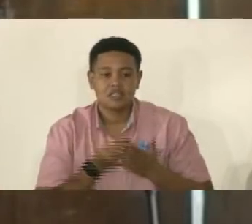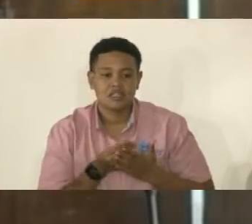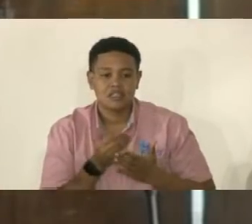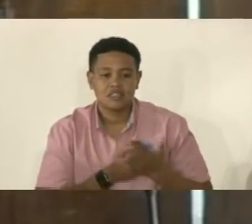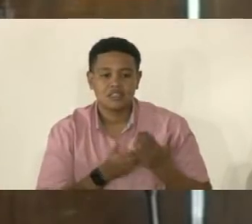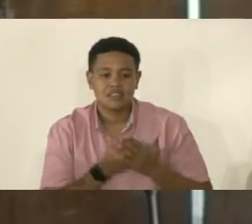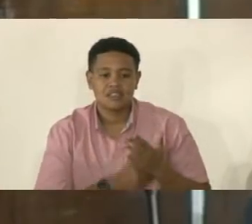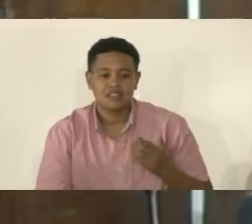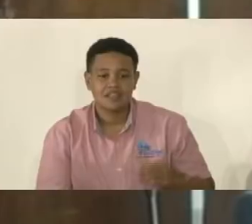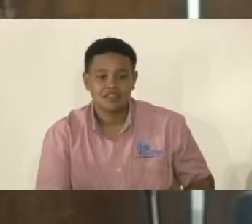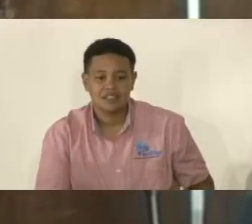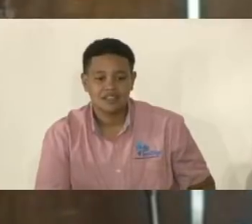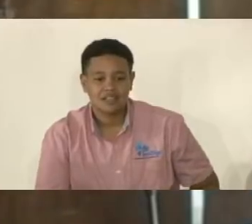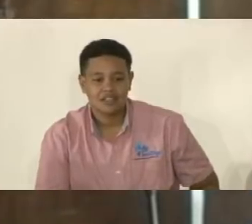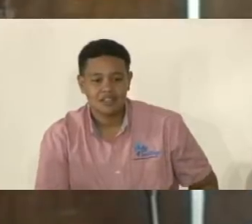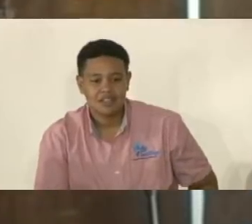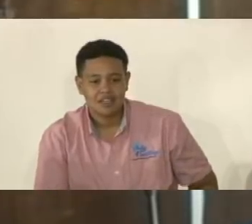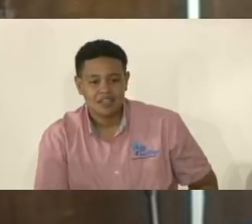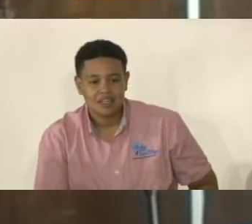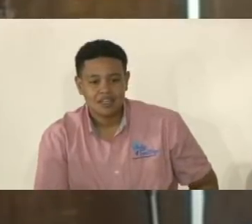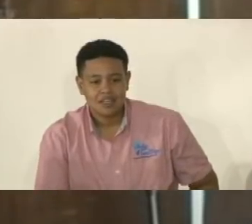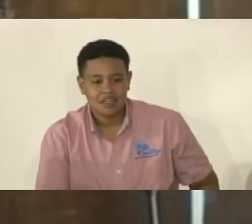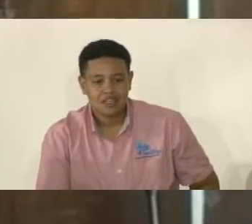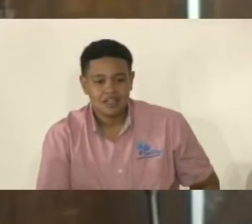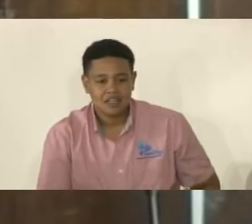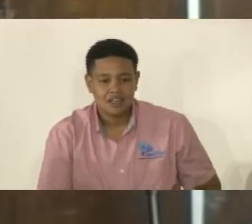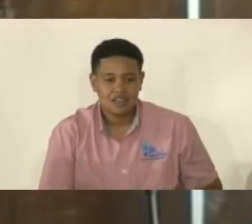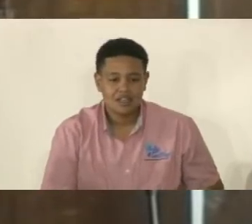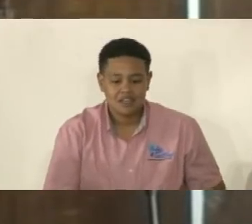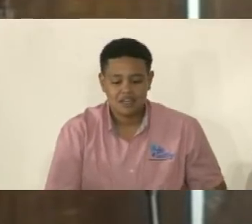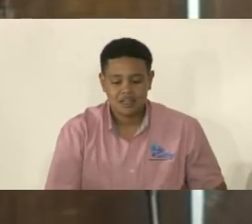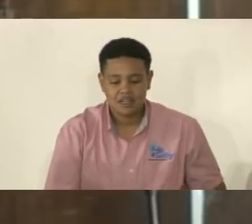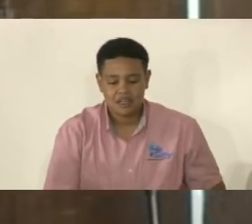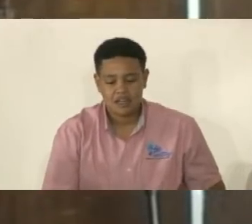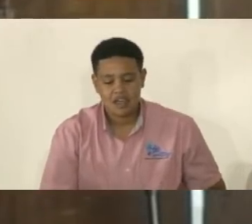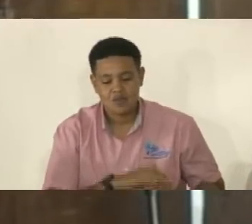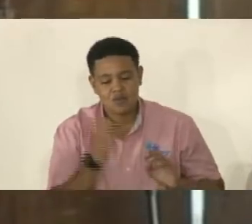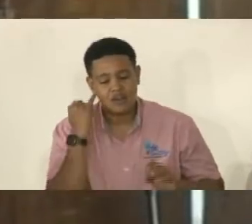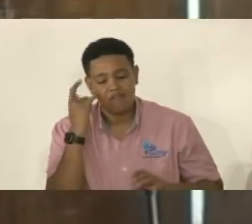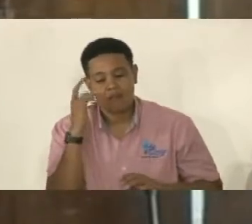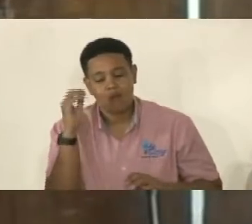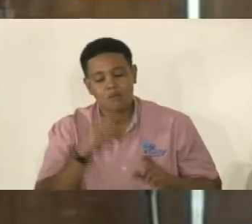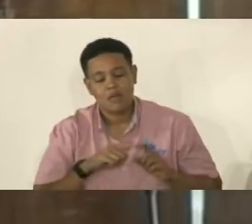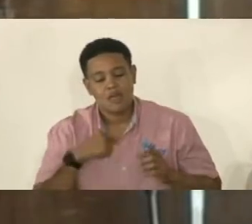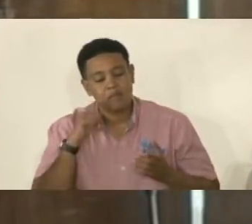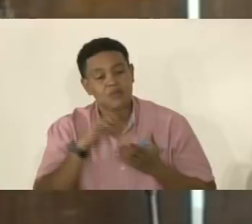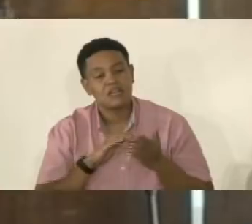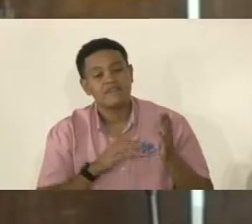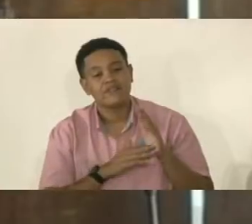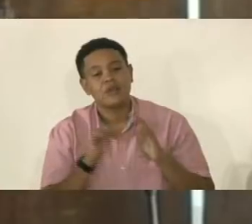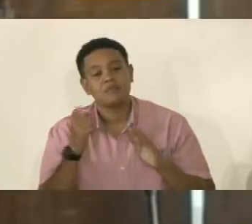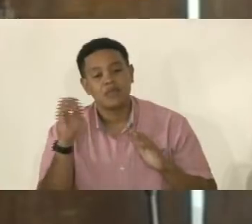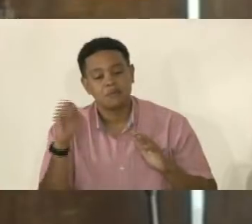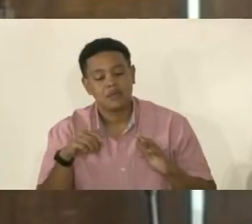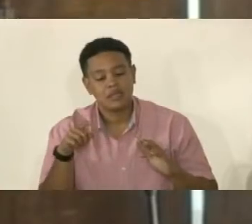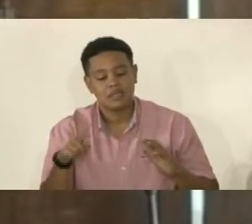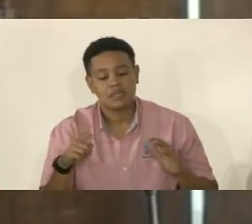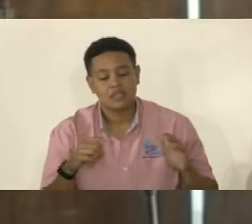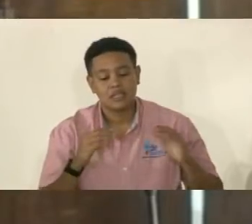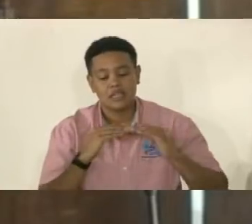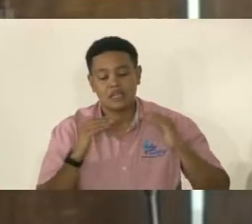I don't know if I'm in the 1%, but I believe I'm in the top 10%. These inequalities will